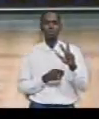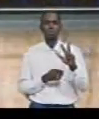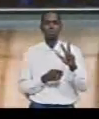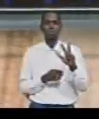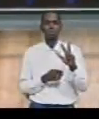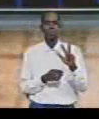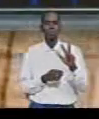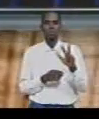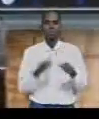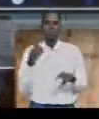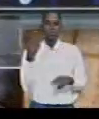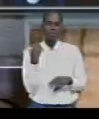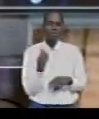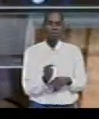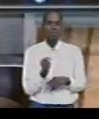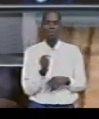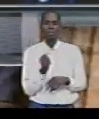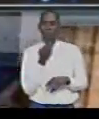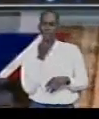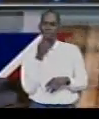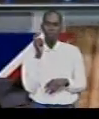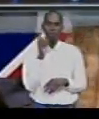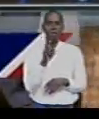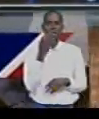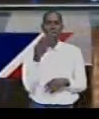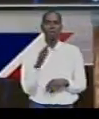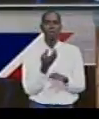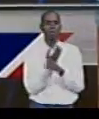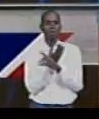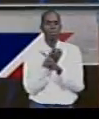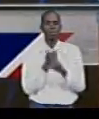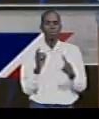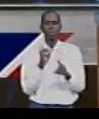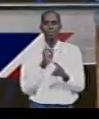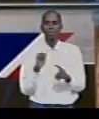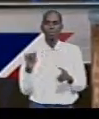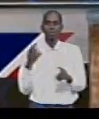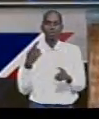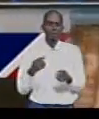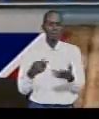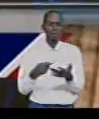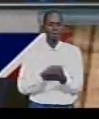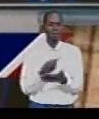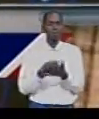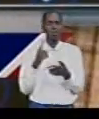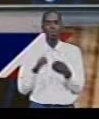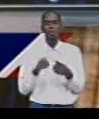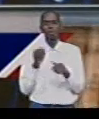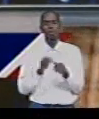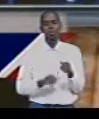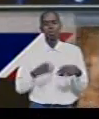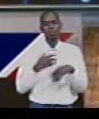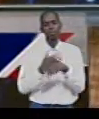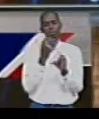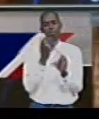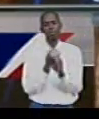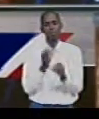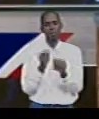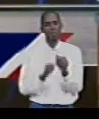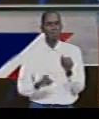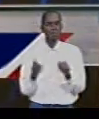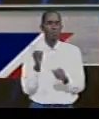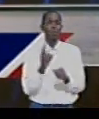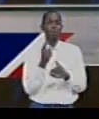the decree of delivering the gospel to every creature. What we